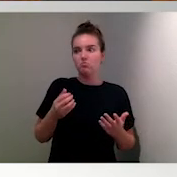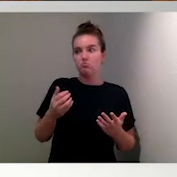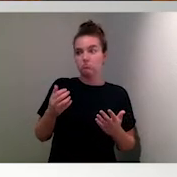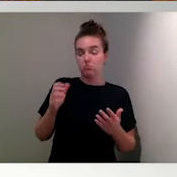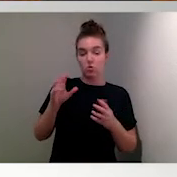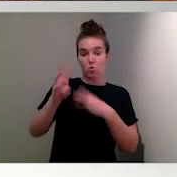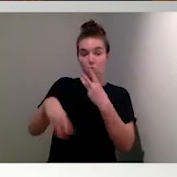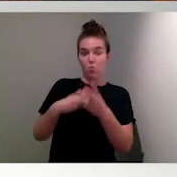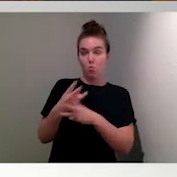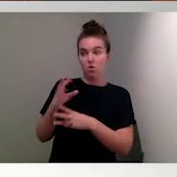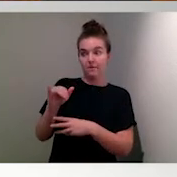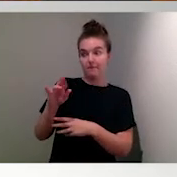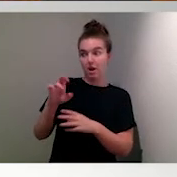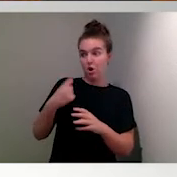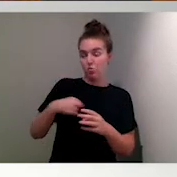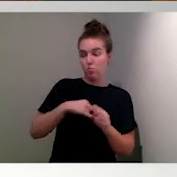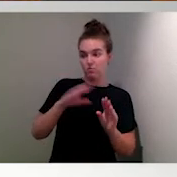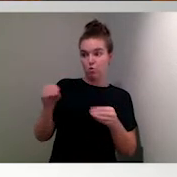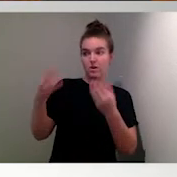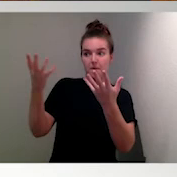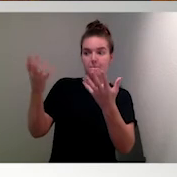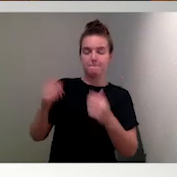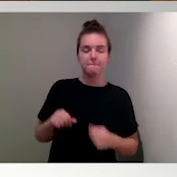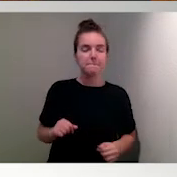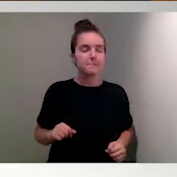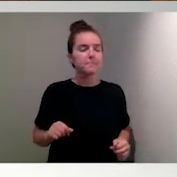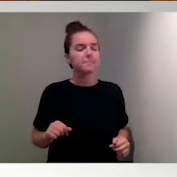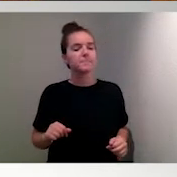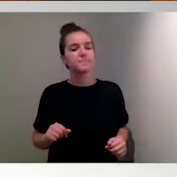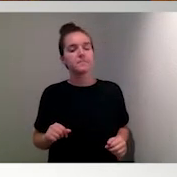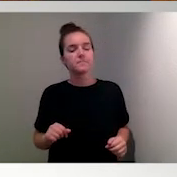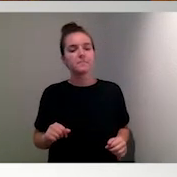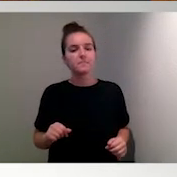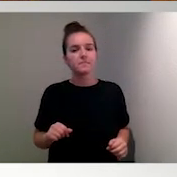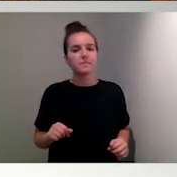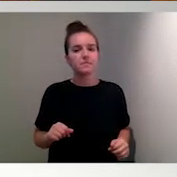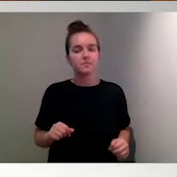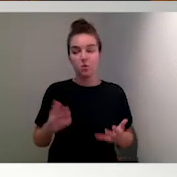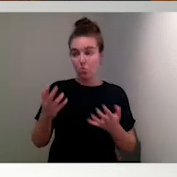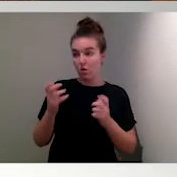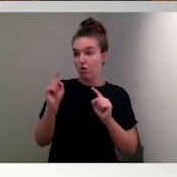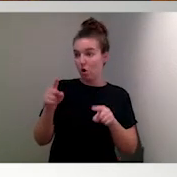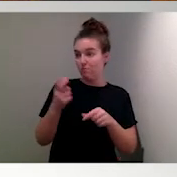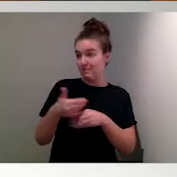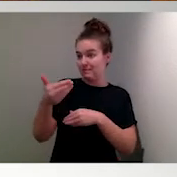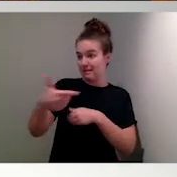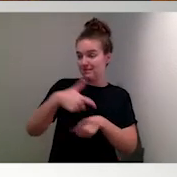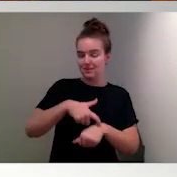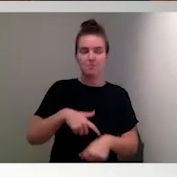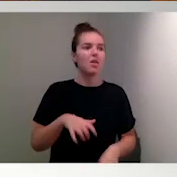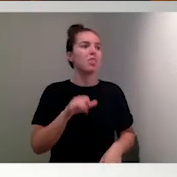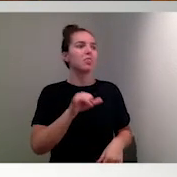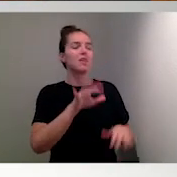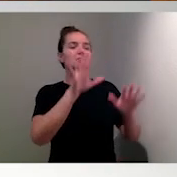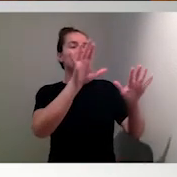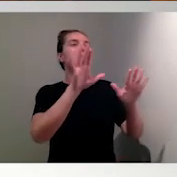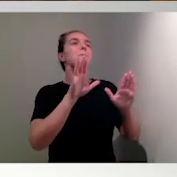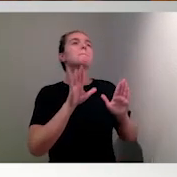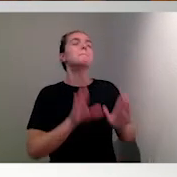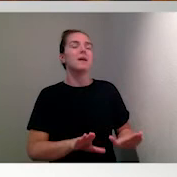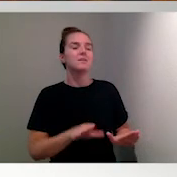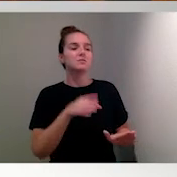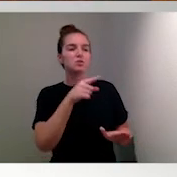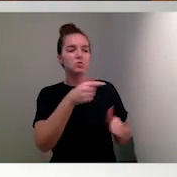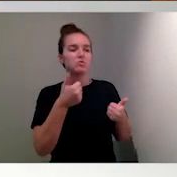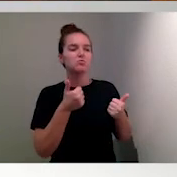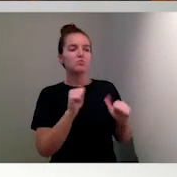But yeah, we were able to go the next time we That's amazing. I think that's incredible that you've kind of worked towards some of that accessibility, and